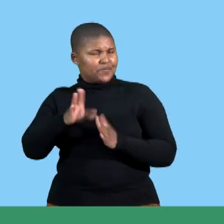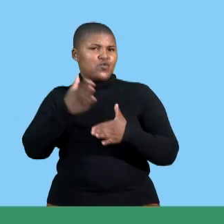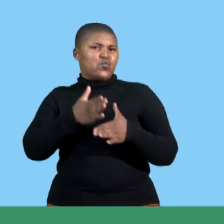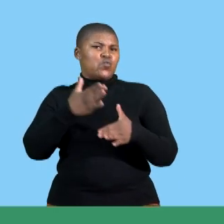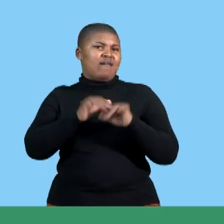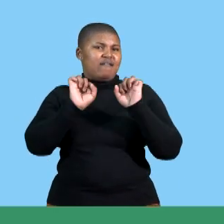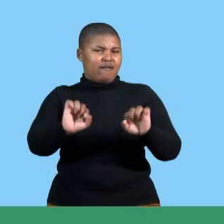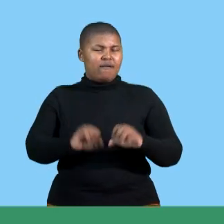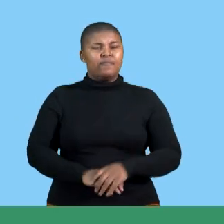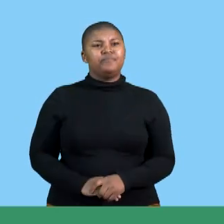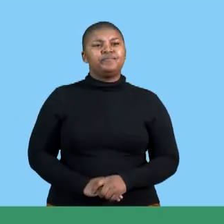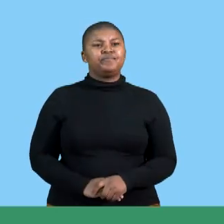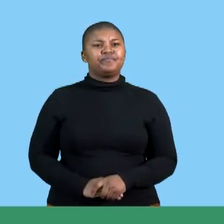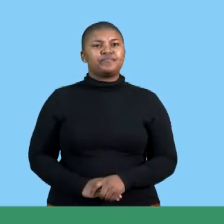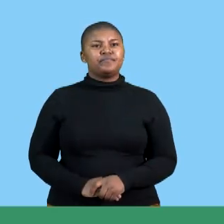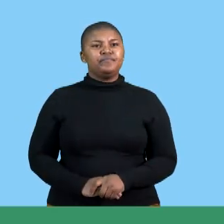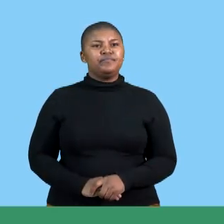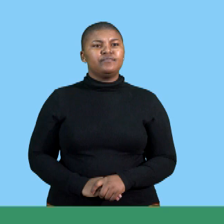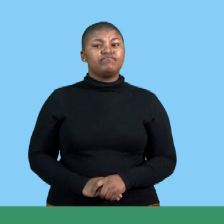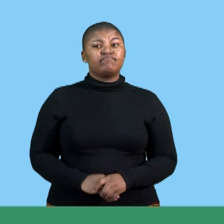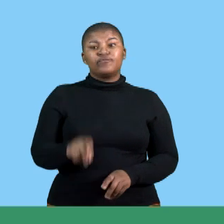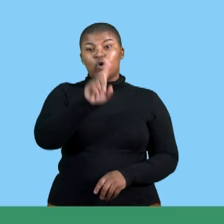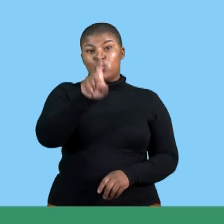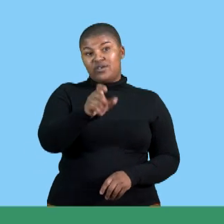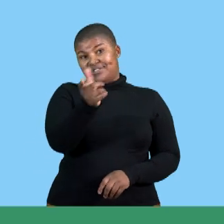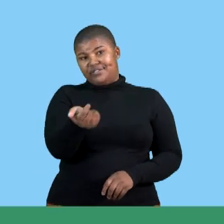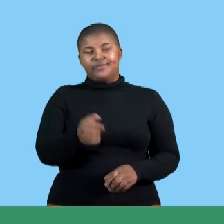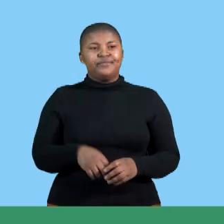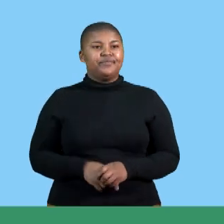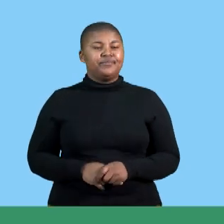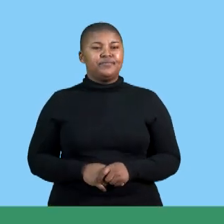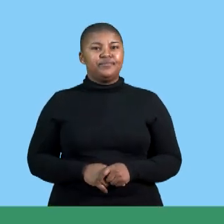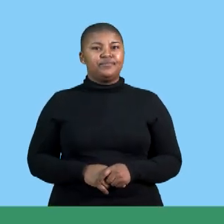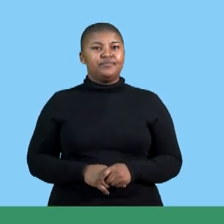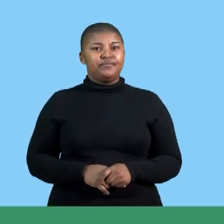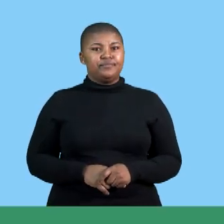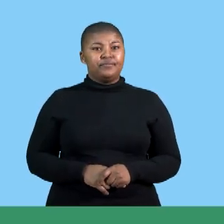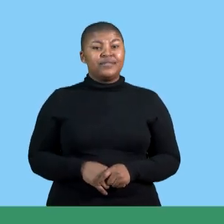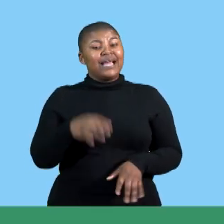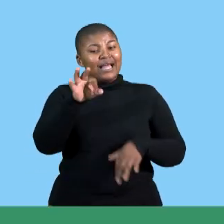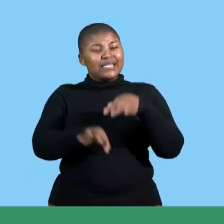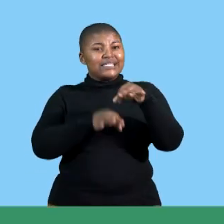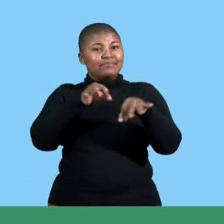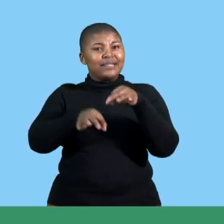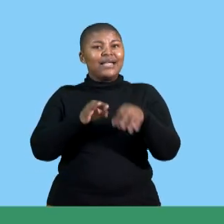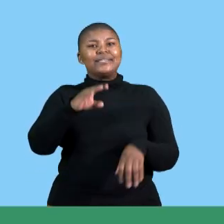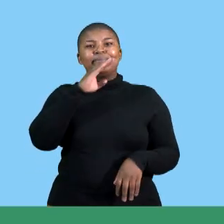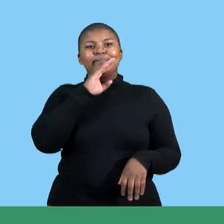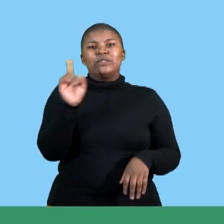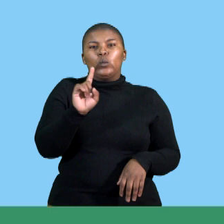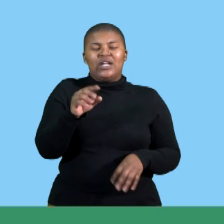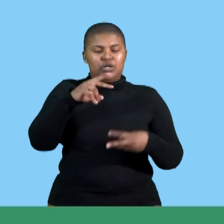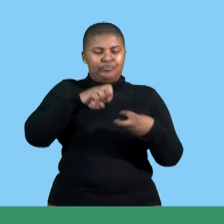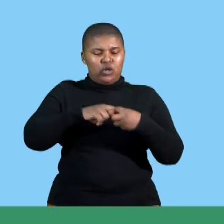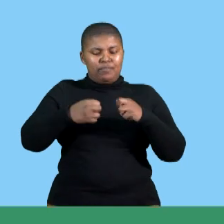you've given them. All right, we're moving on to the next question. The next question says, elaborate on